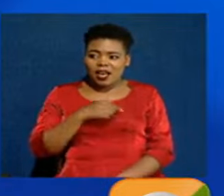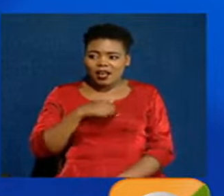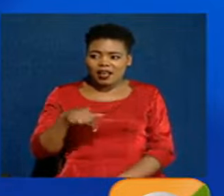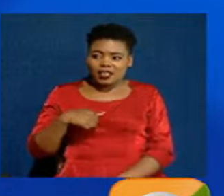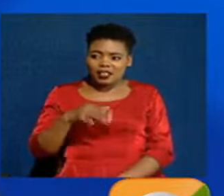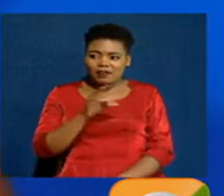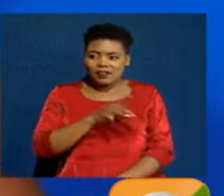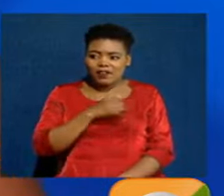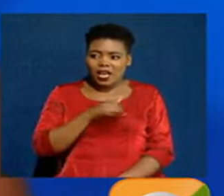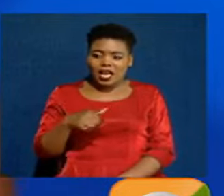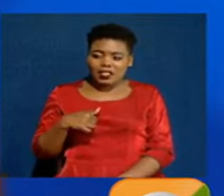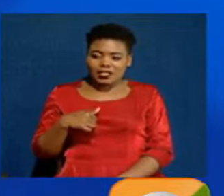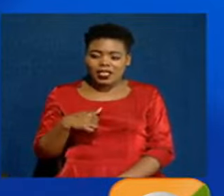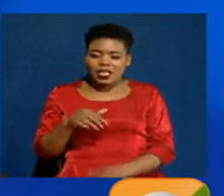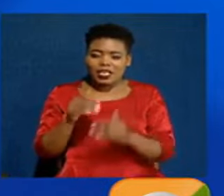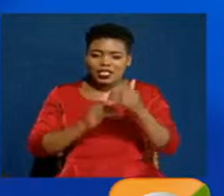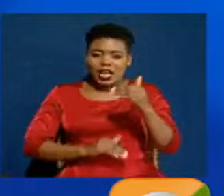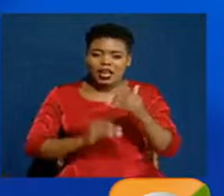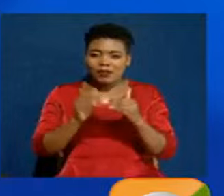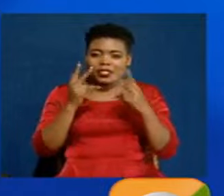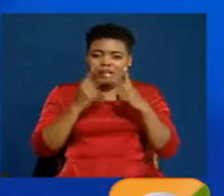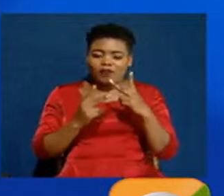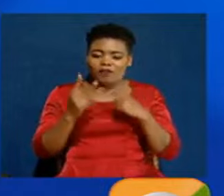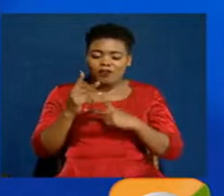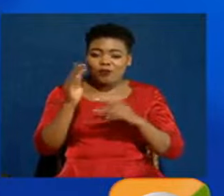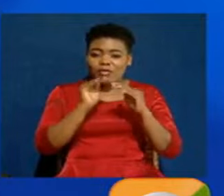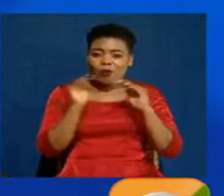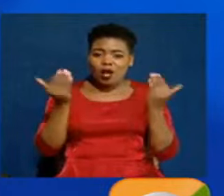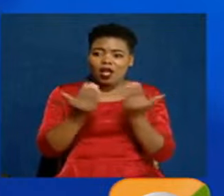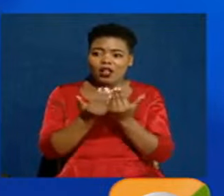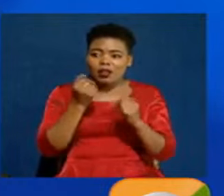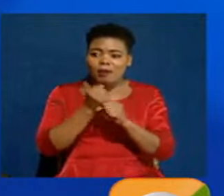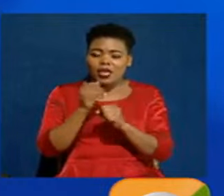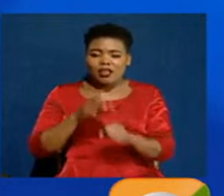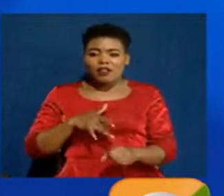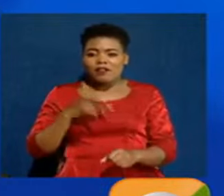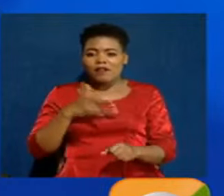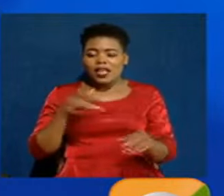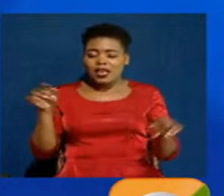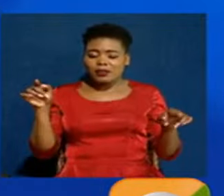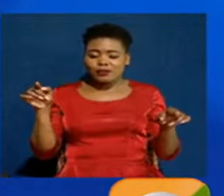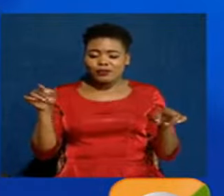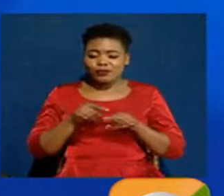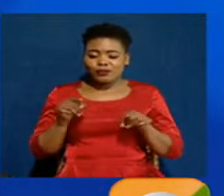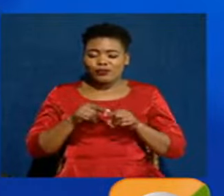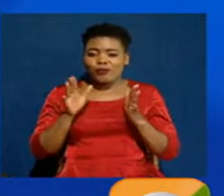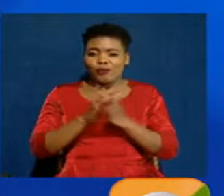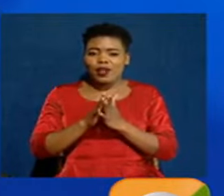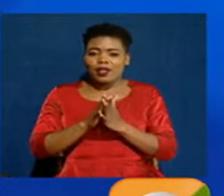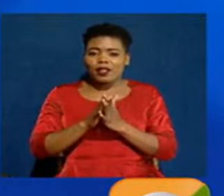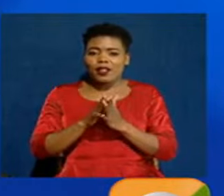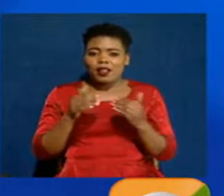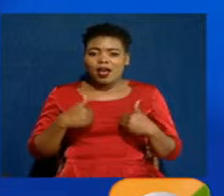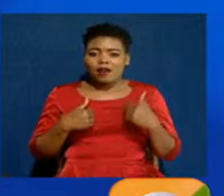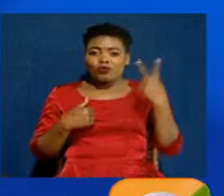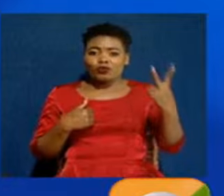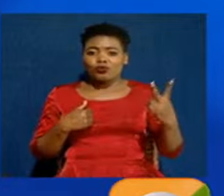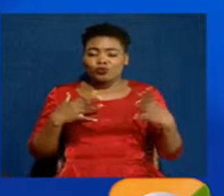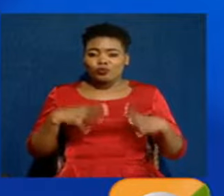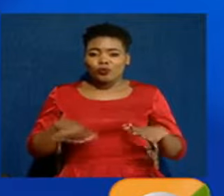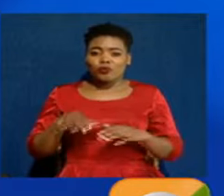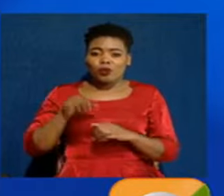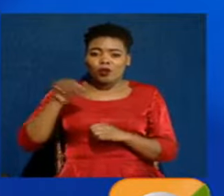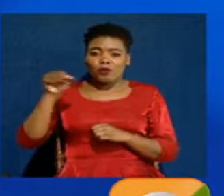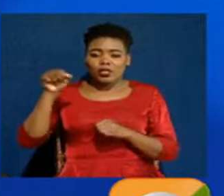See, his limited, narrow view of the world made him feel threatened by the existence of two hardworking, highly